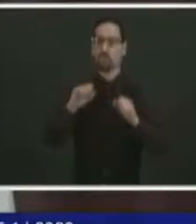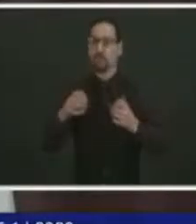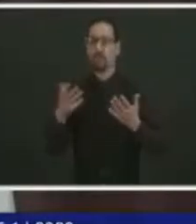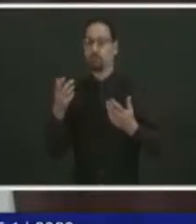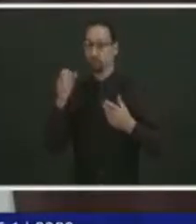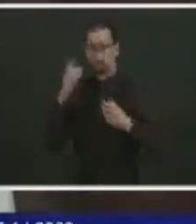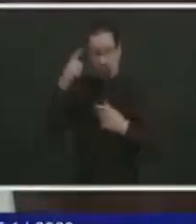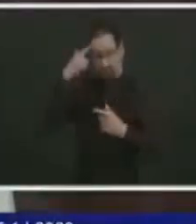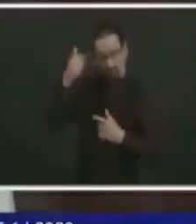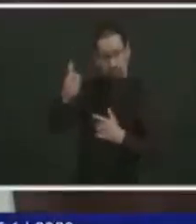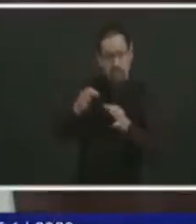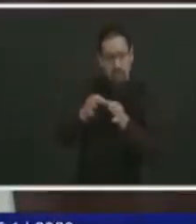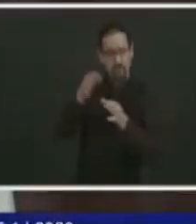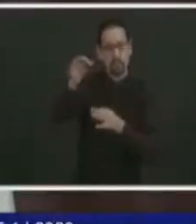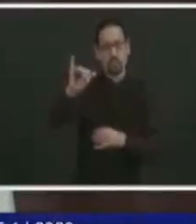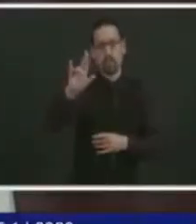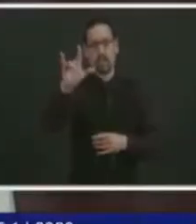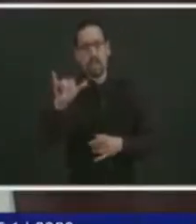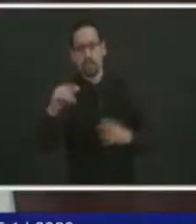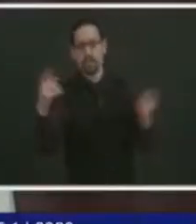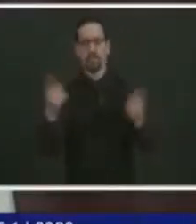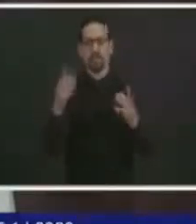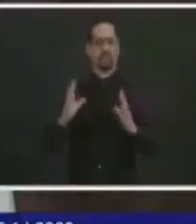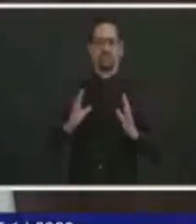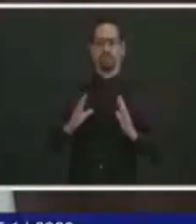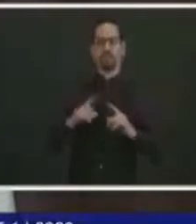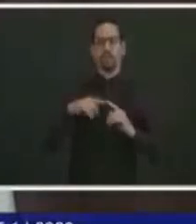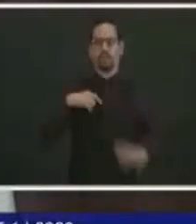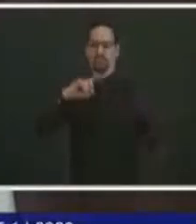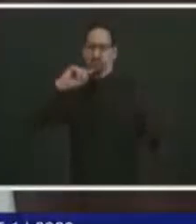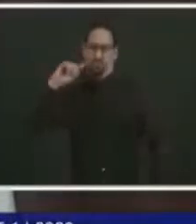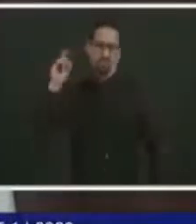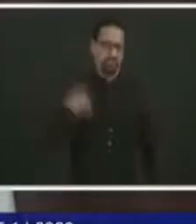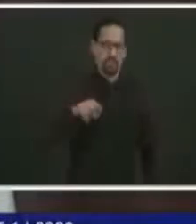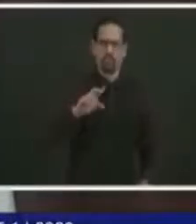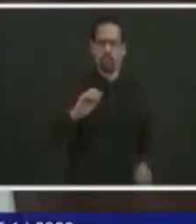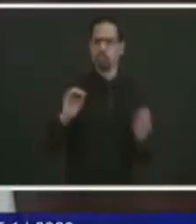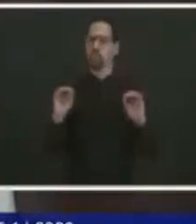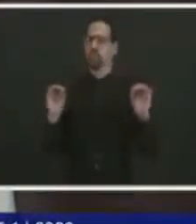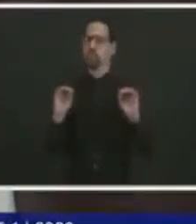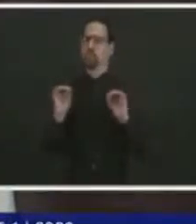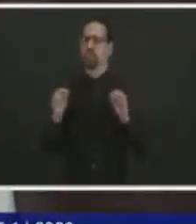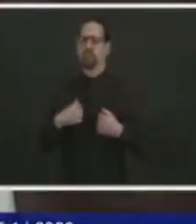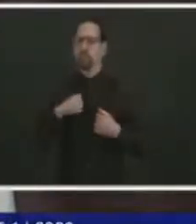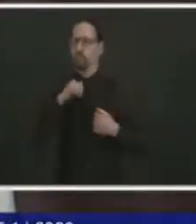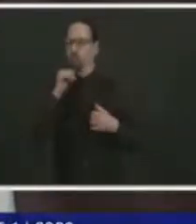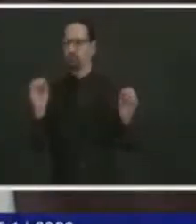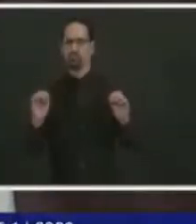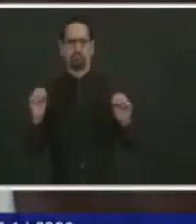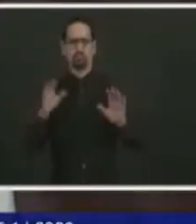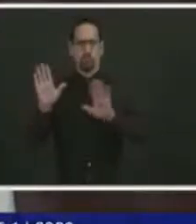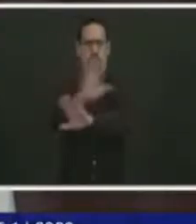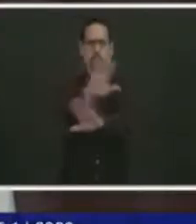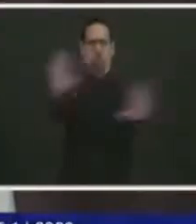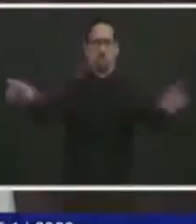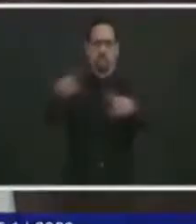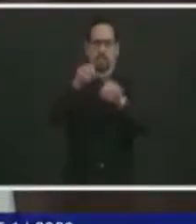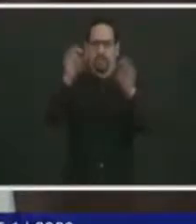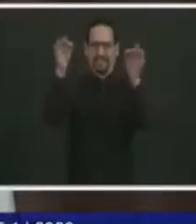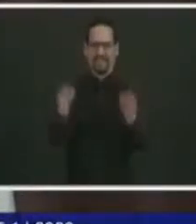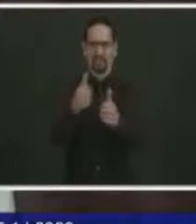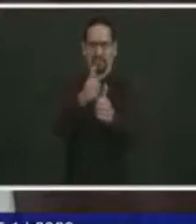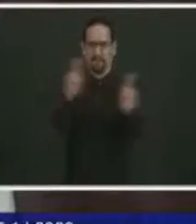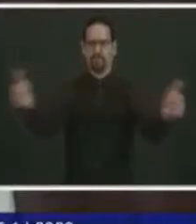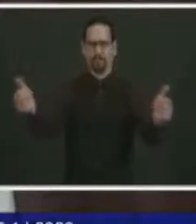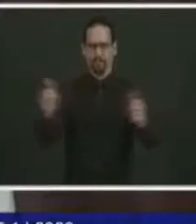not going to tell them what to do. It's the same thing. We're going to tell them, these are the rules to follow if you want to keep your community